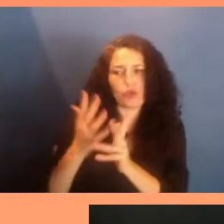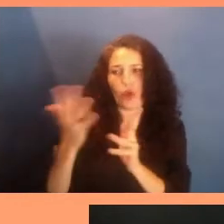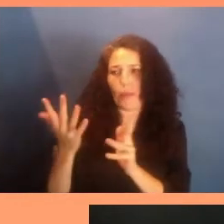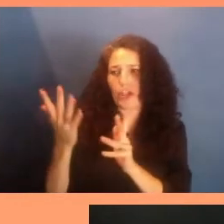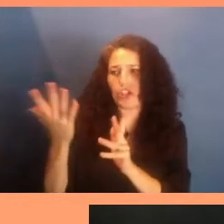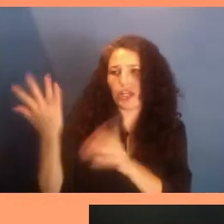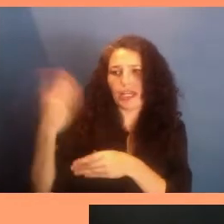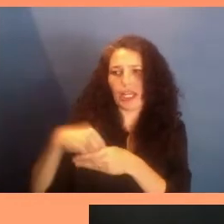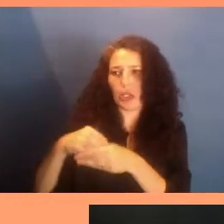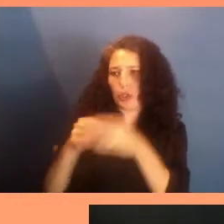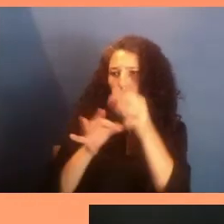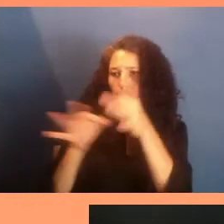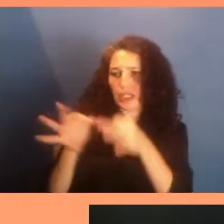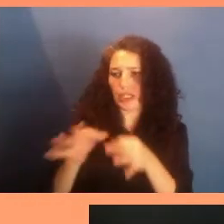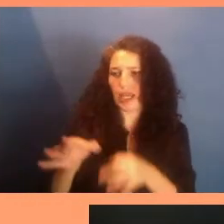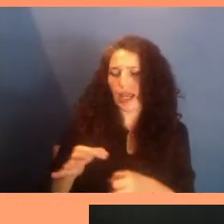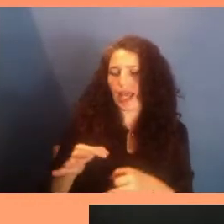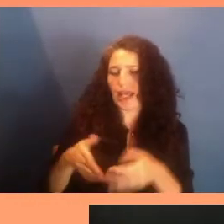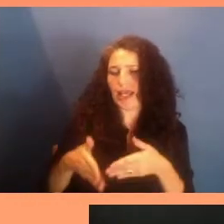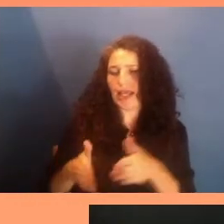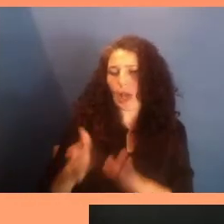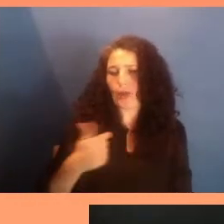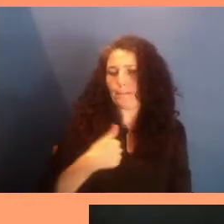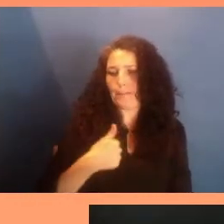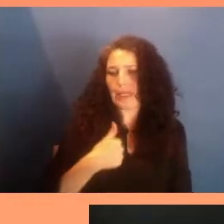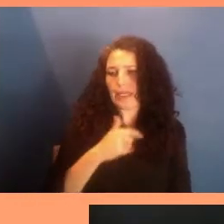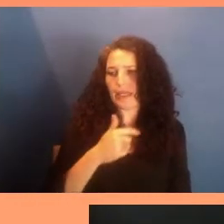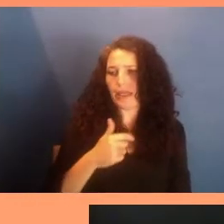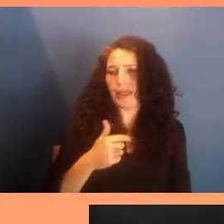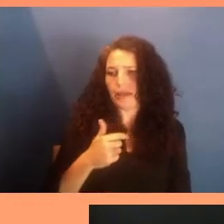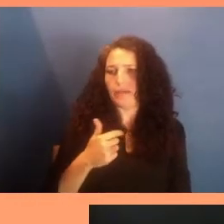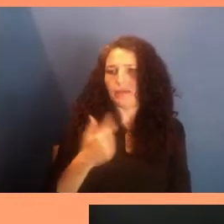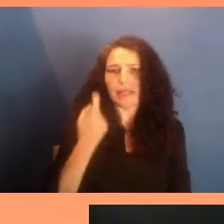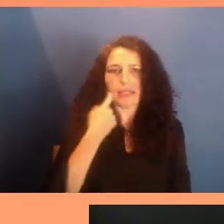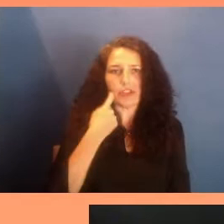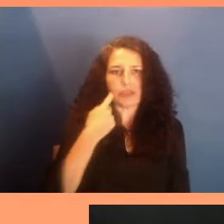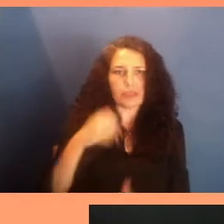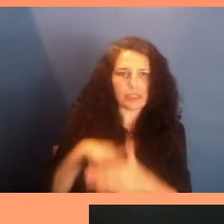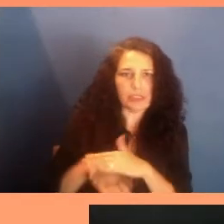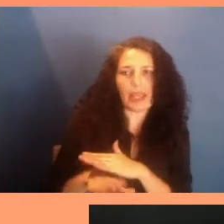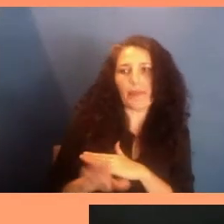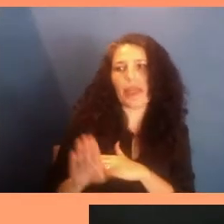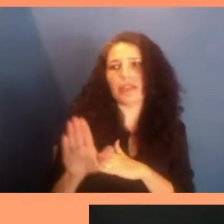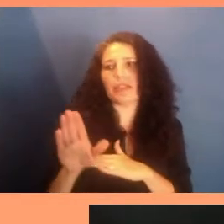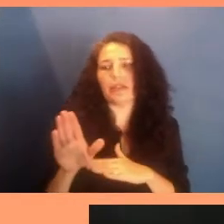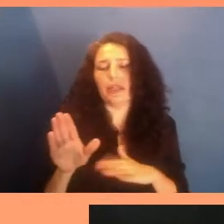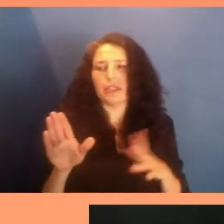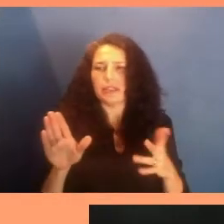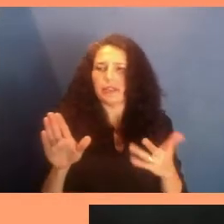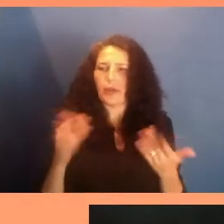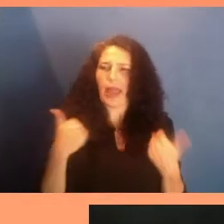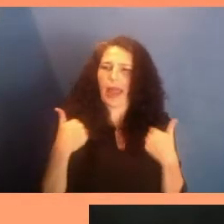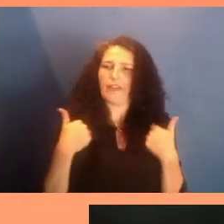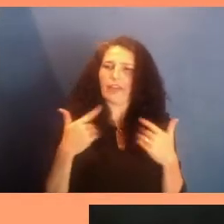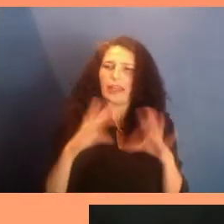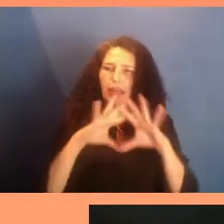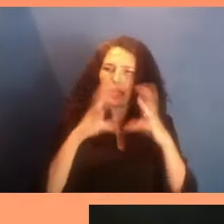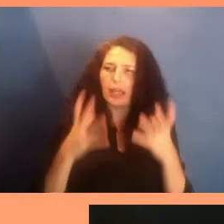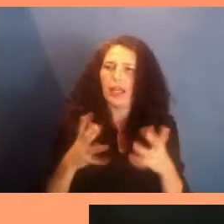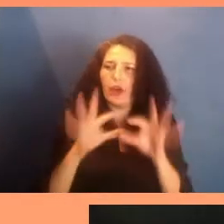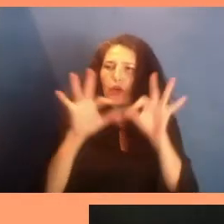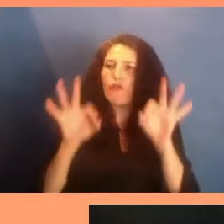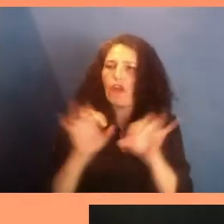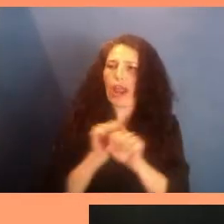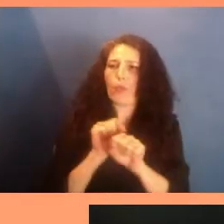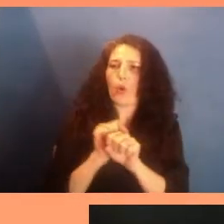think allowed me, especially even just someone coming into this work, to kind of have this framework to walk into this particular aspect of it, which